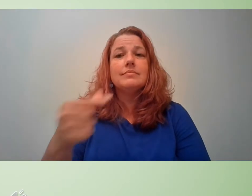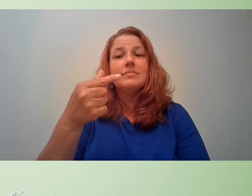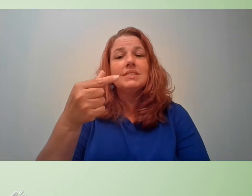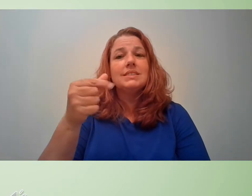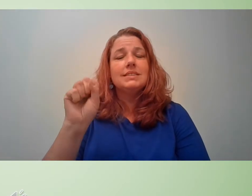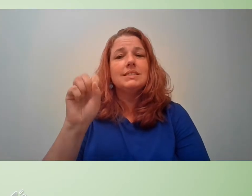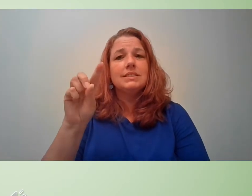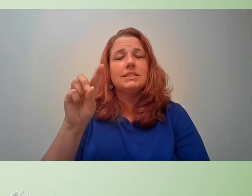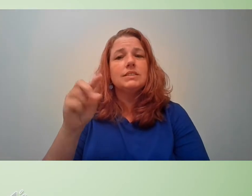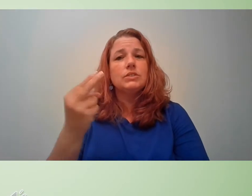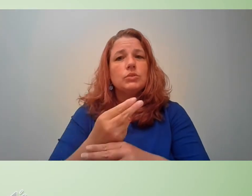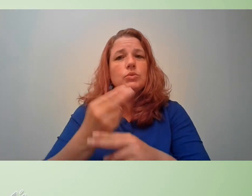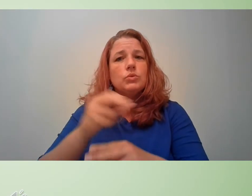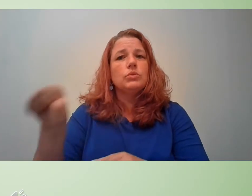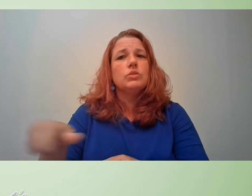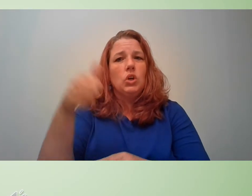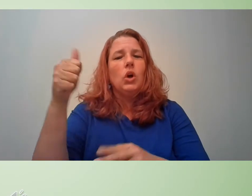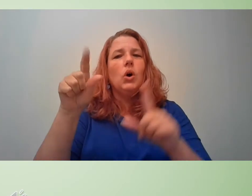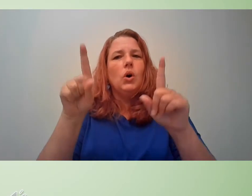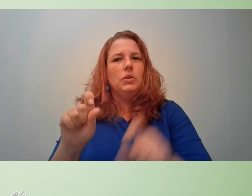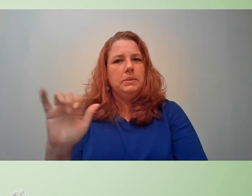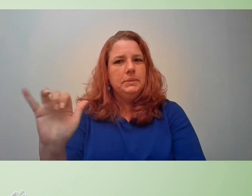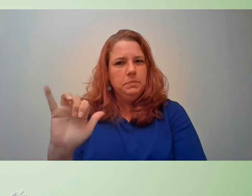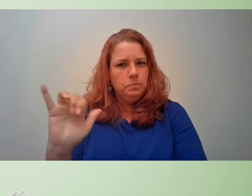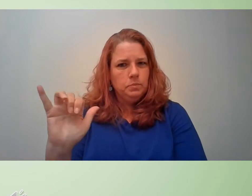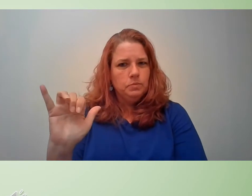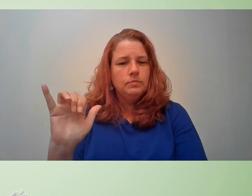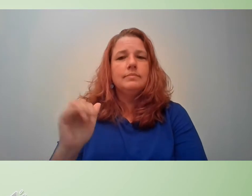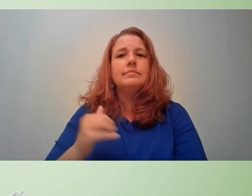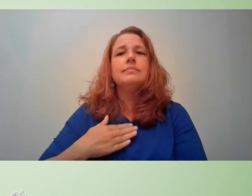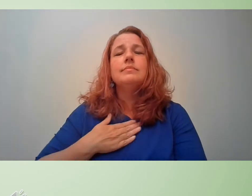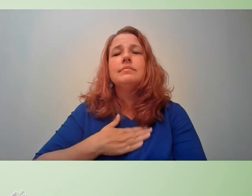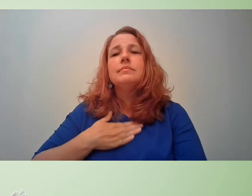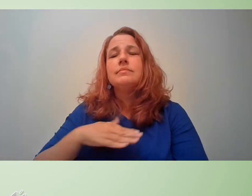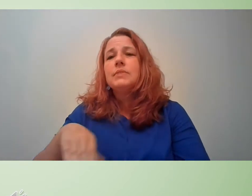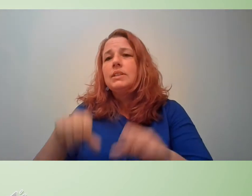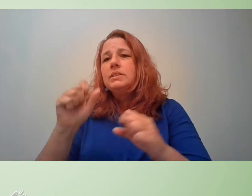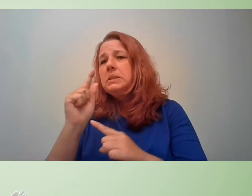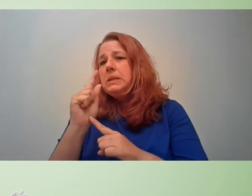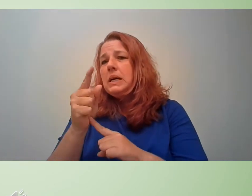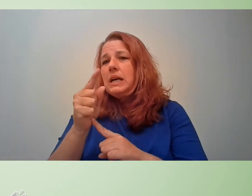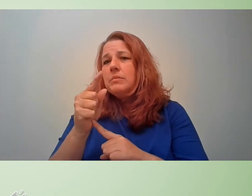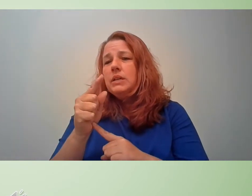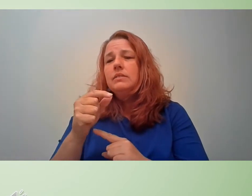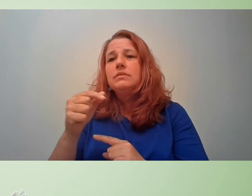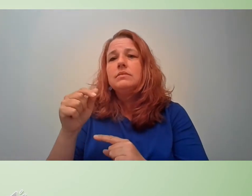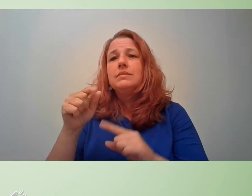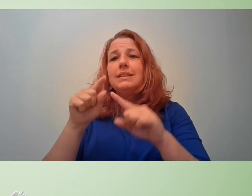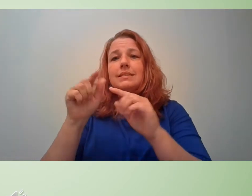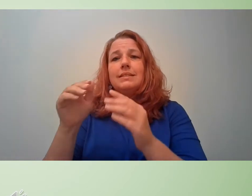GSD uses many other assessments as well. Please take a moment to review the list on your screen.